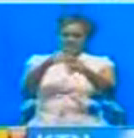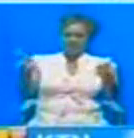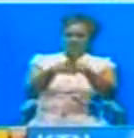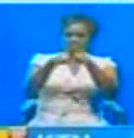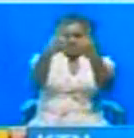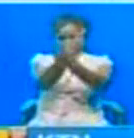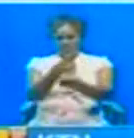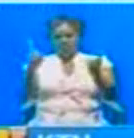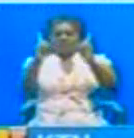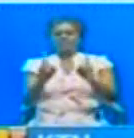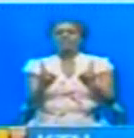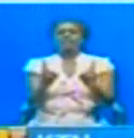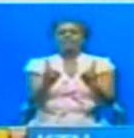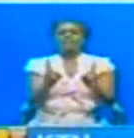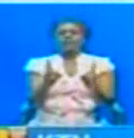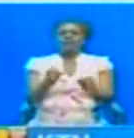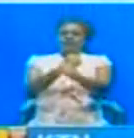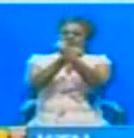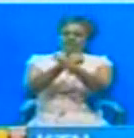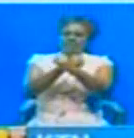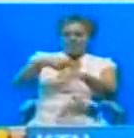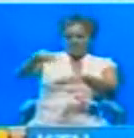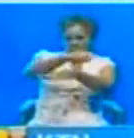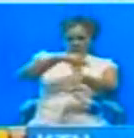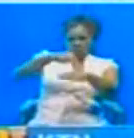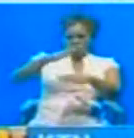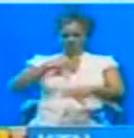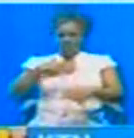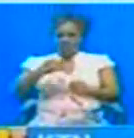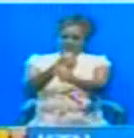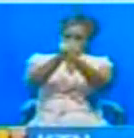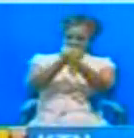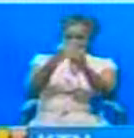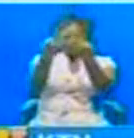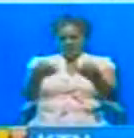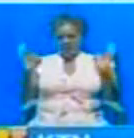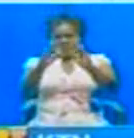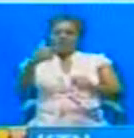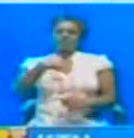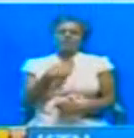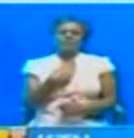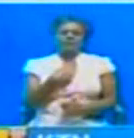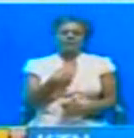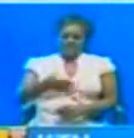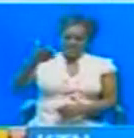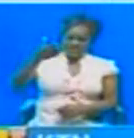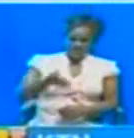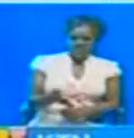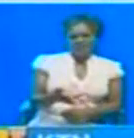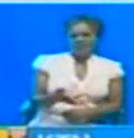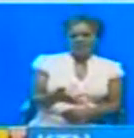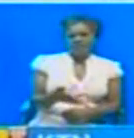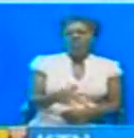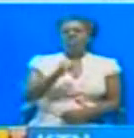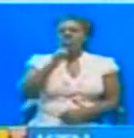democracy. Through the defense of our nation, we defend our freedom. This